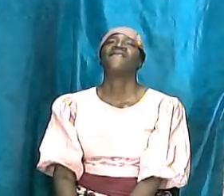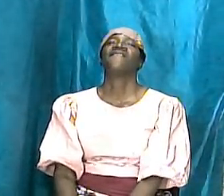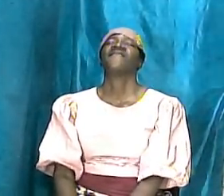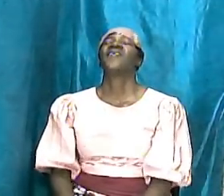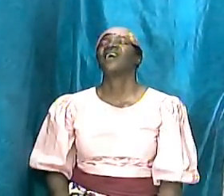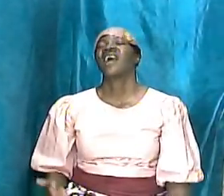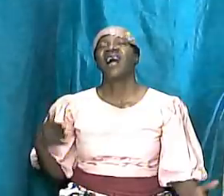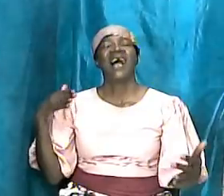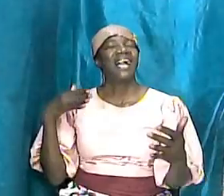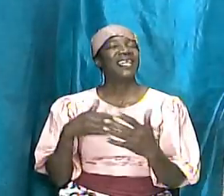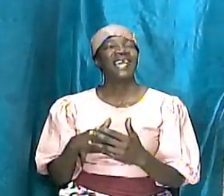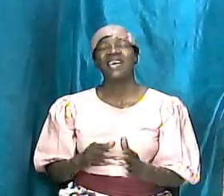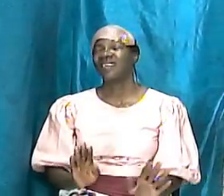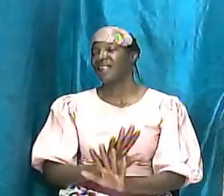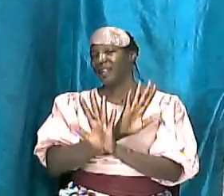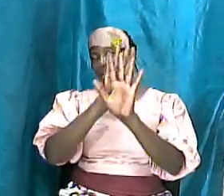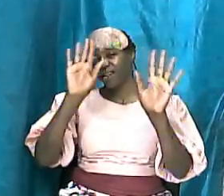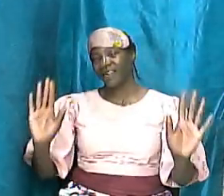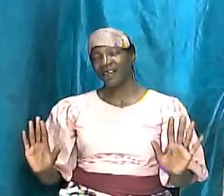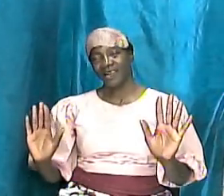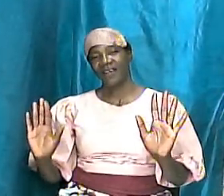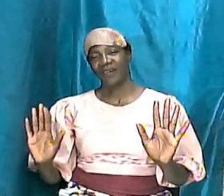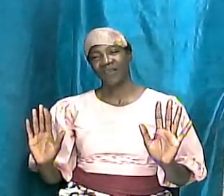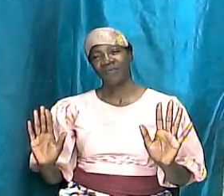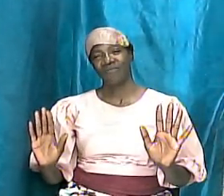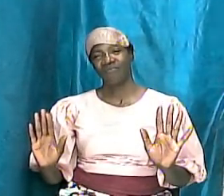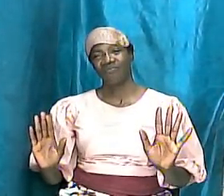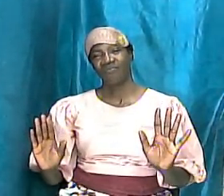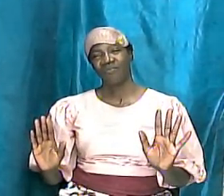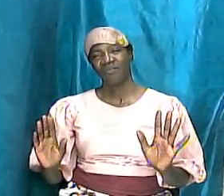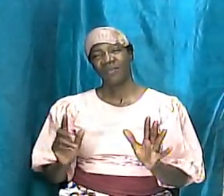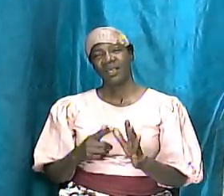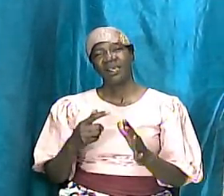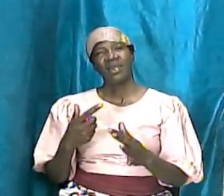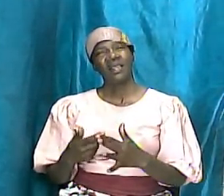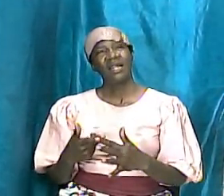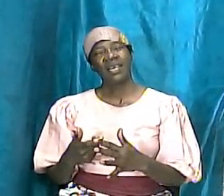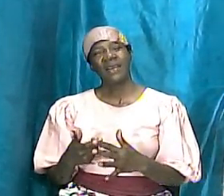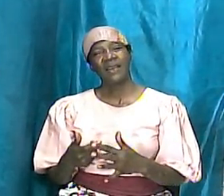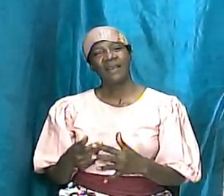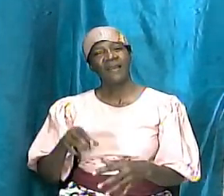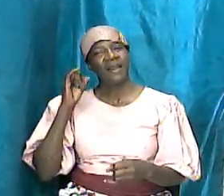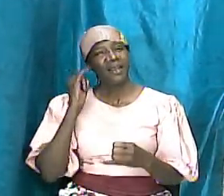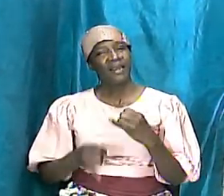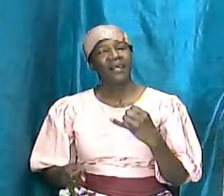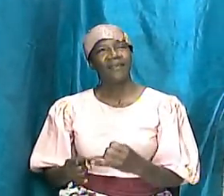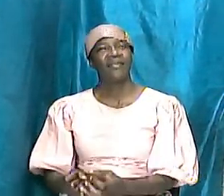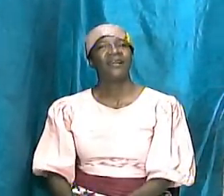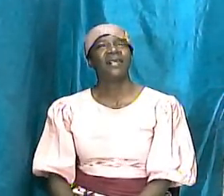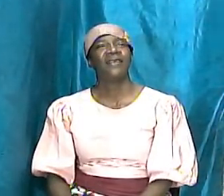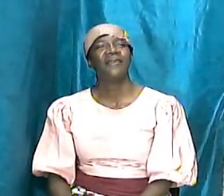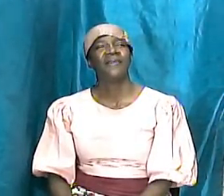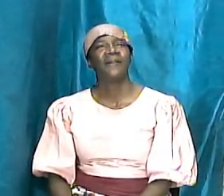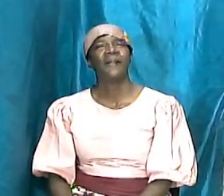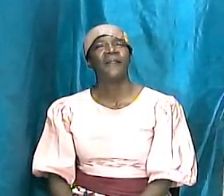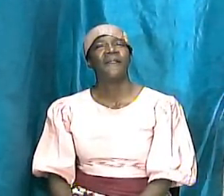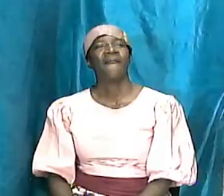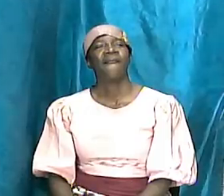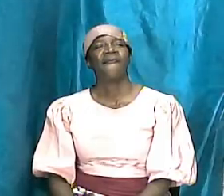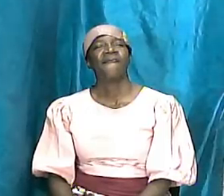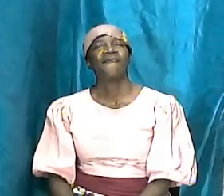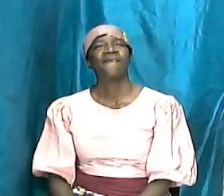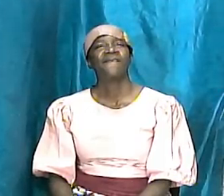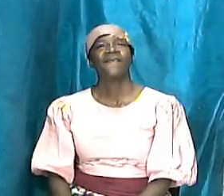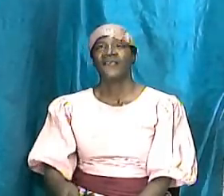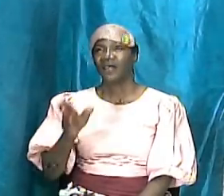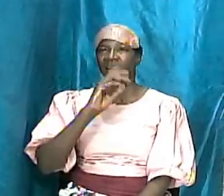There again, clear pattern, brothers and sisters. And then we're coming finally to, and